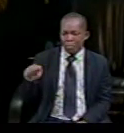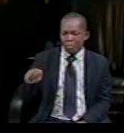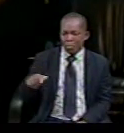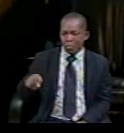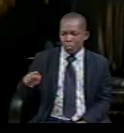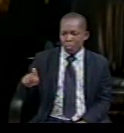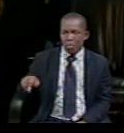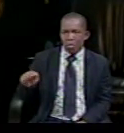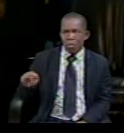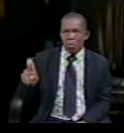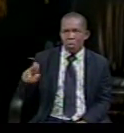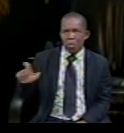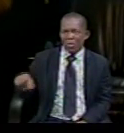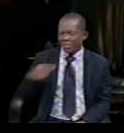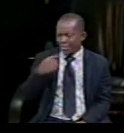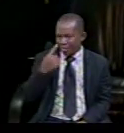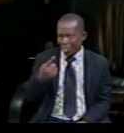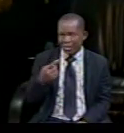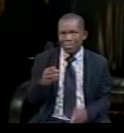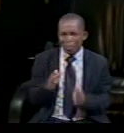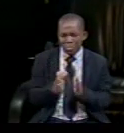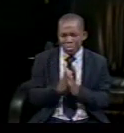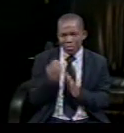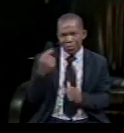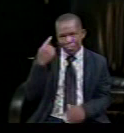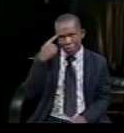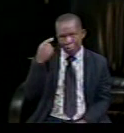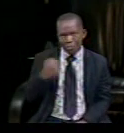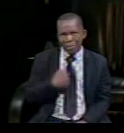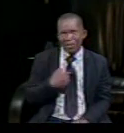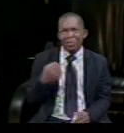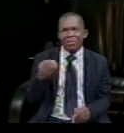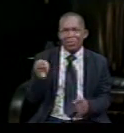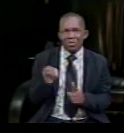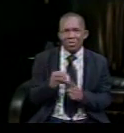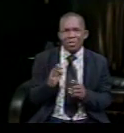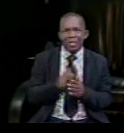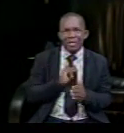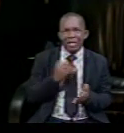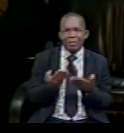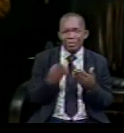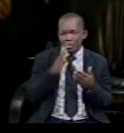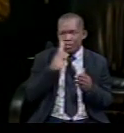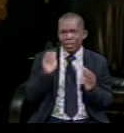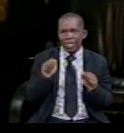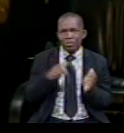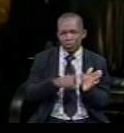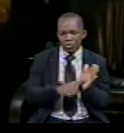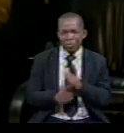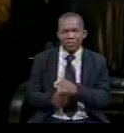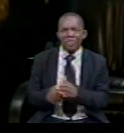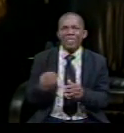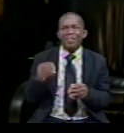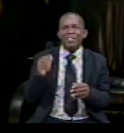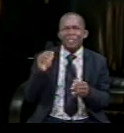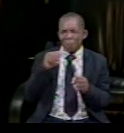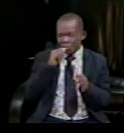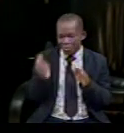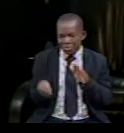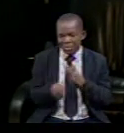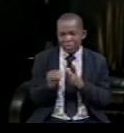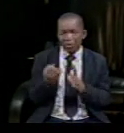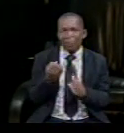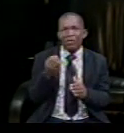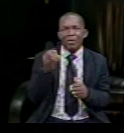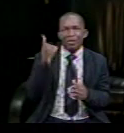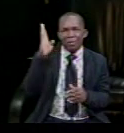can have utterance to reveal the mysteries of God. Let's pray for our Father in the Lord, Pastor Dr. W.F. Kumuyi, that this morning too, God will grant